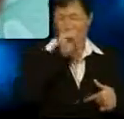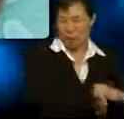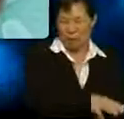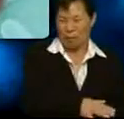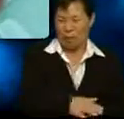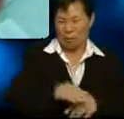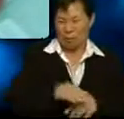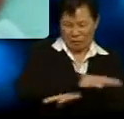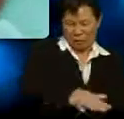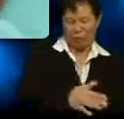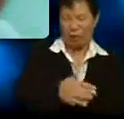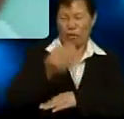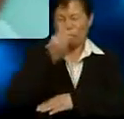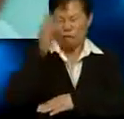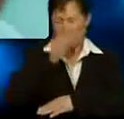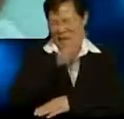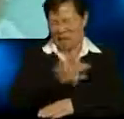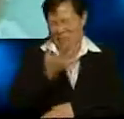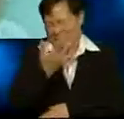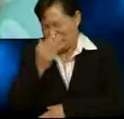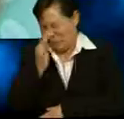causes food to smell and taste bad.